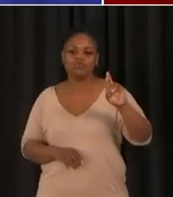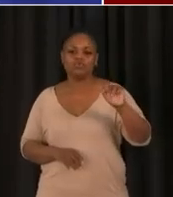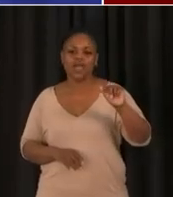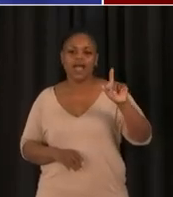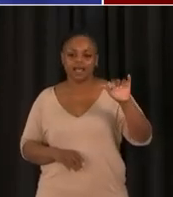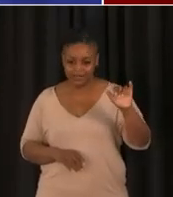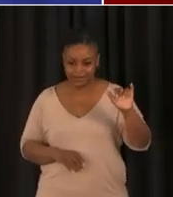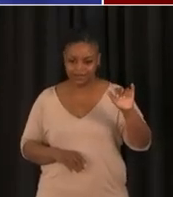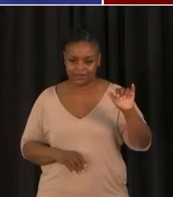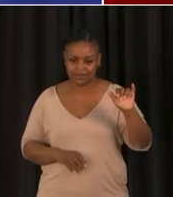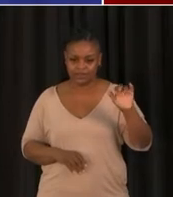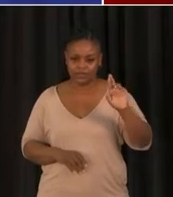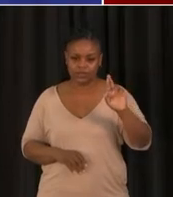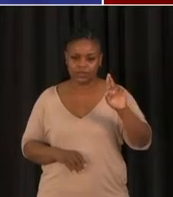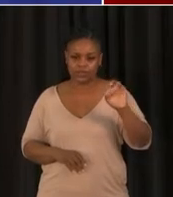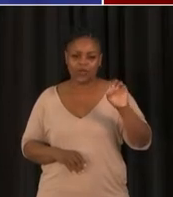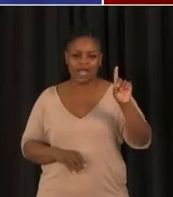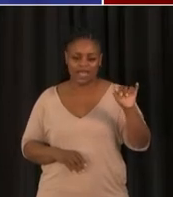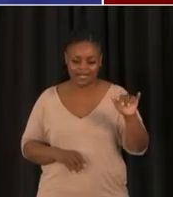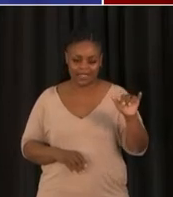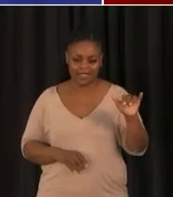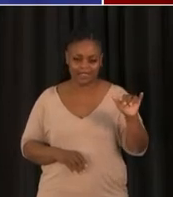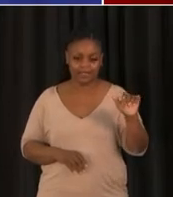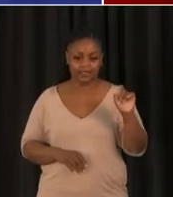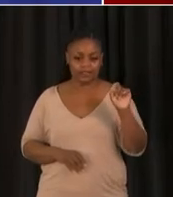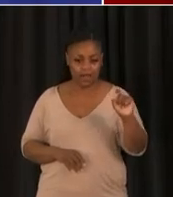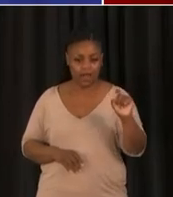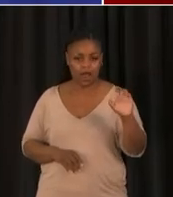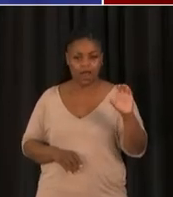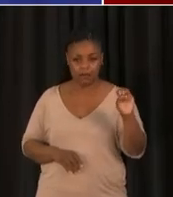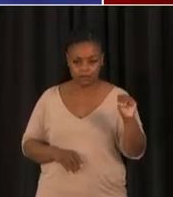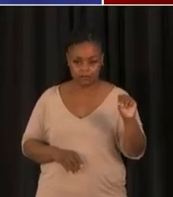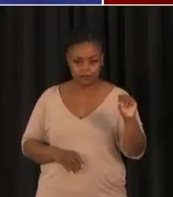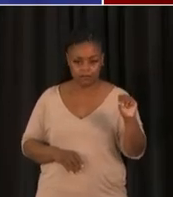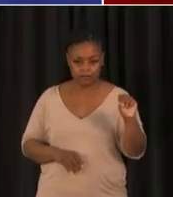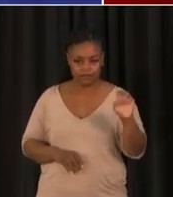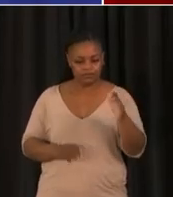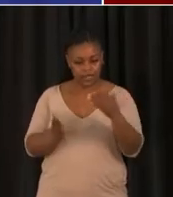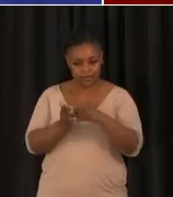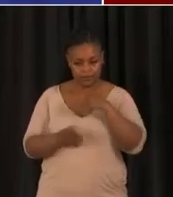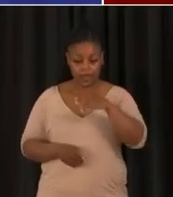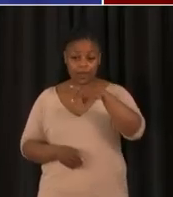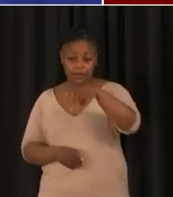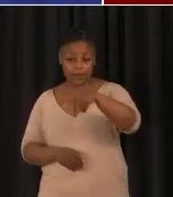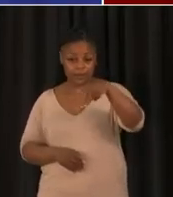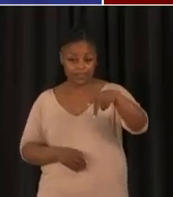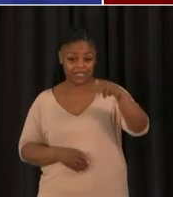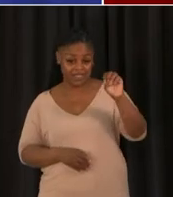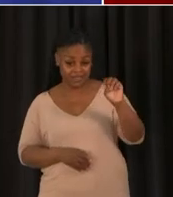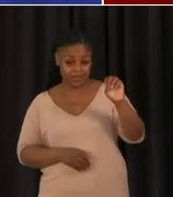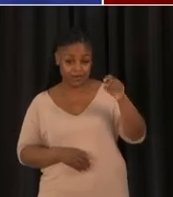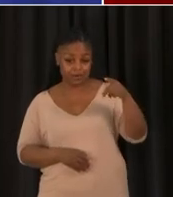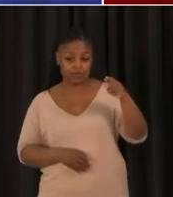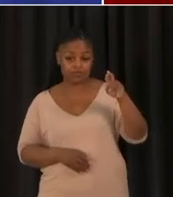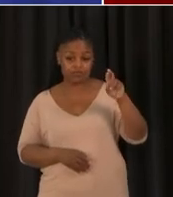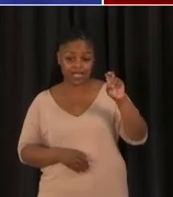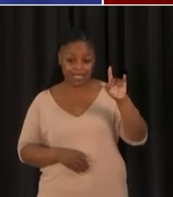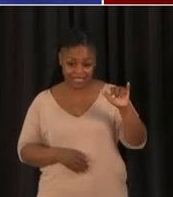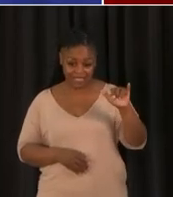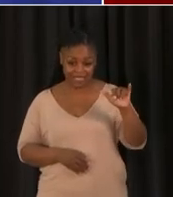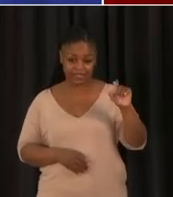What President Biden did just yesterday was he announced that this program would actually be set aside for businesses